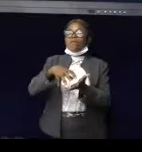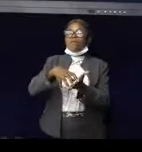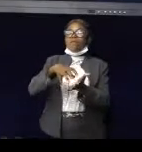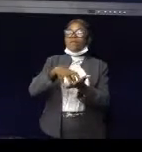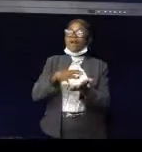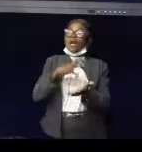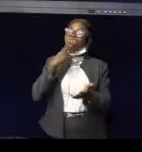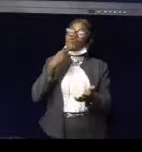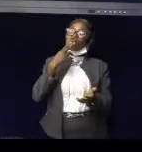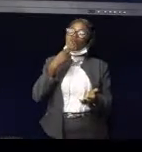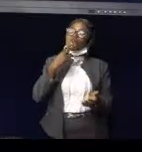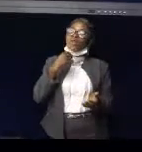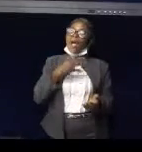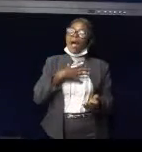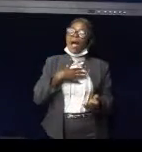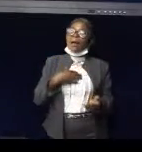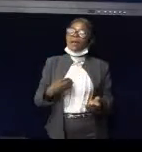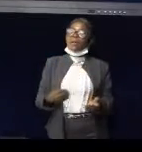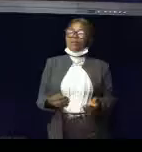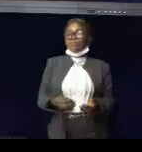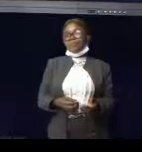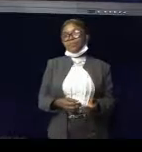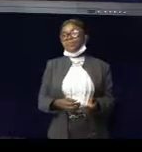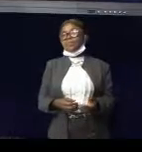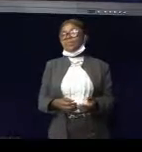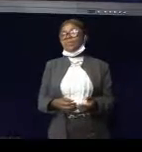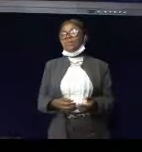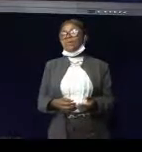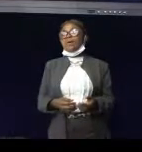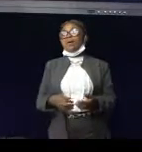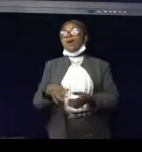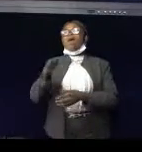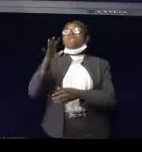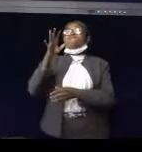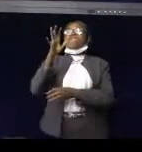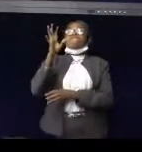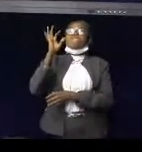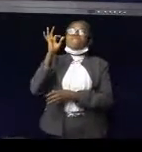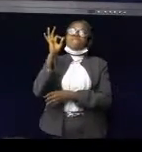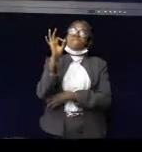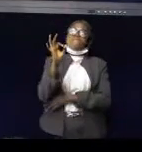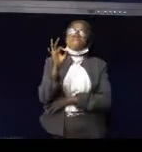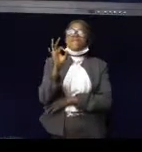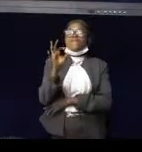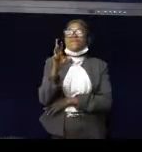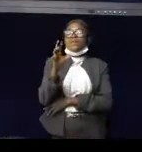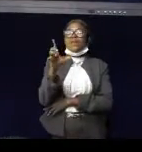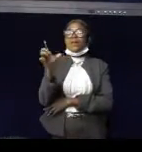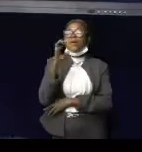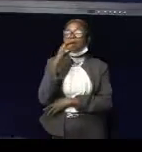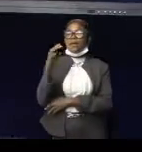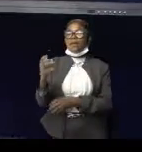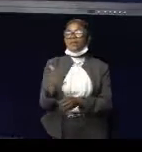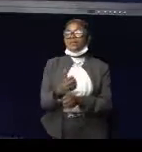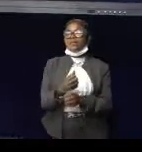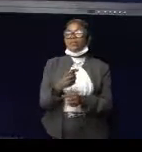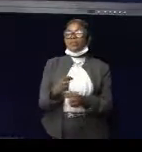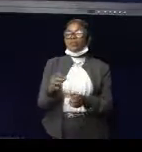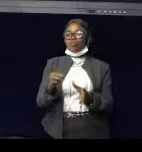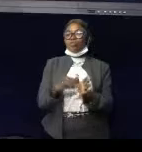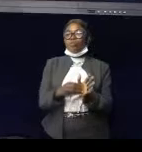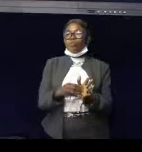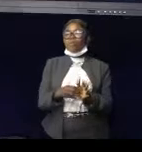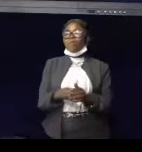ratio 4:1. That is, flour takes 4 parts and sugar takes 1 part. It doesn't just mix them anyhow.